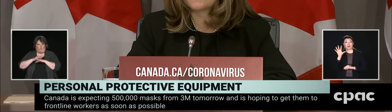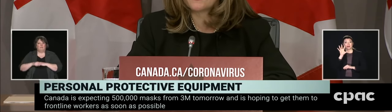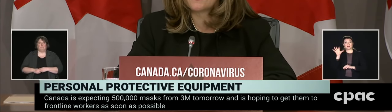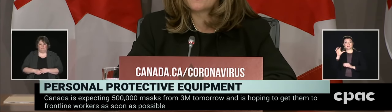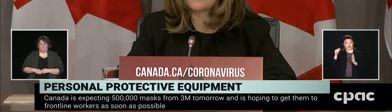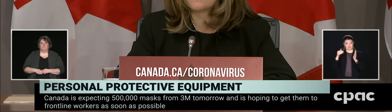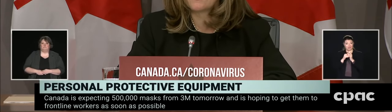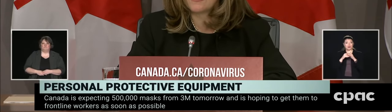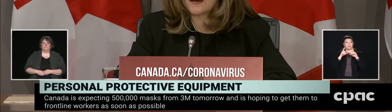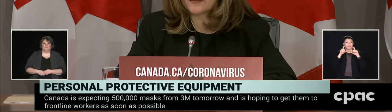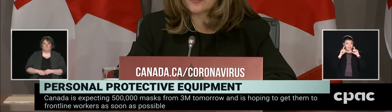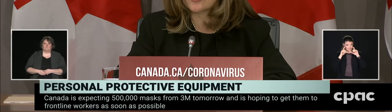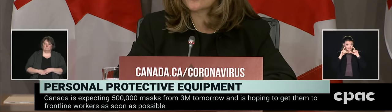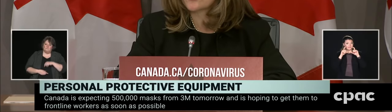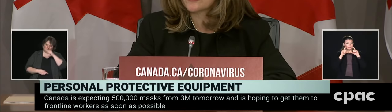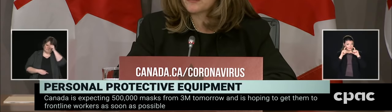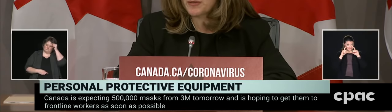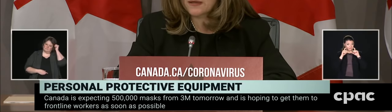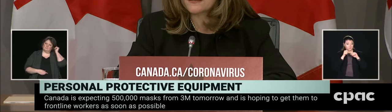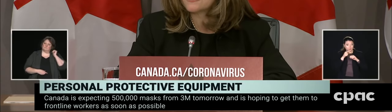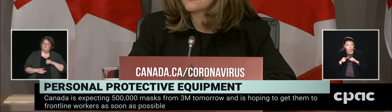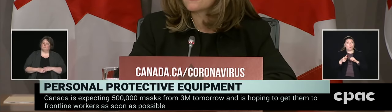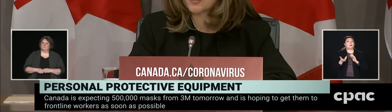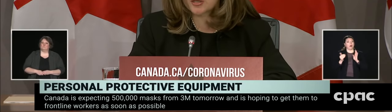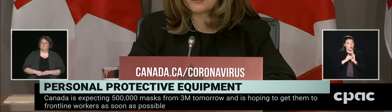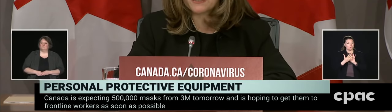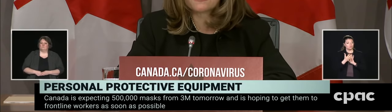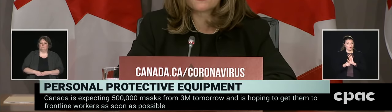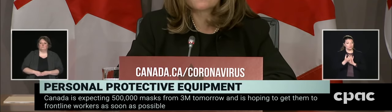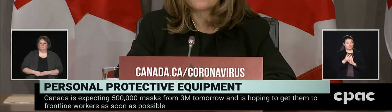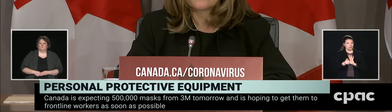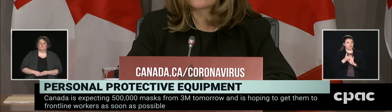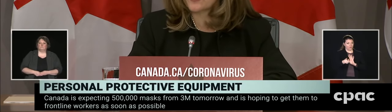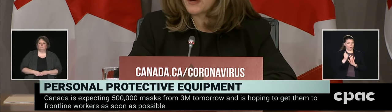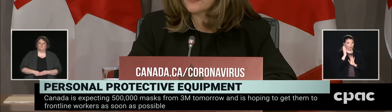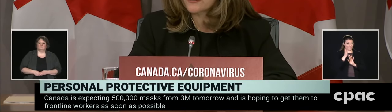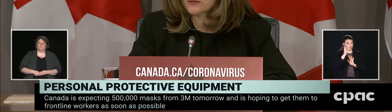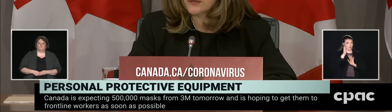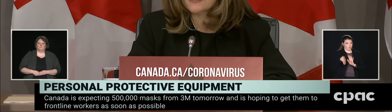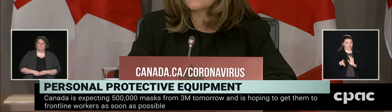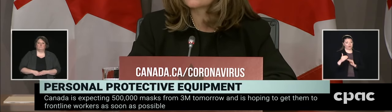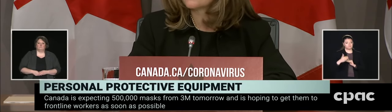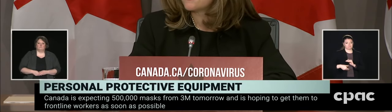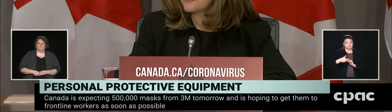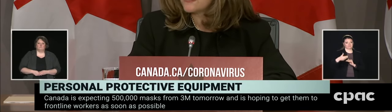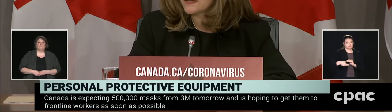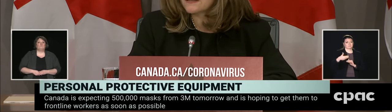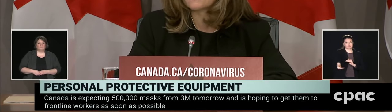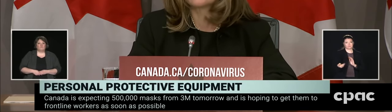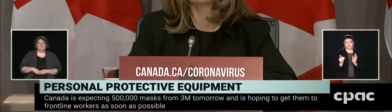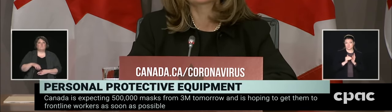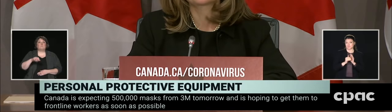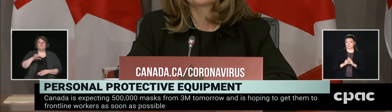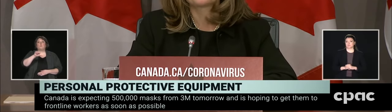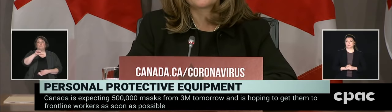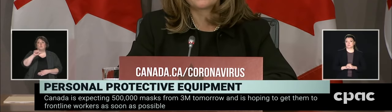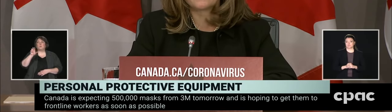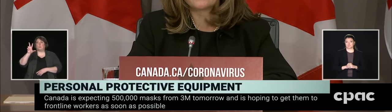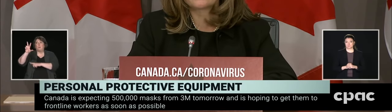have other pending shipments from other sources in the United